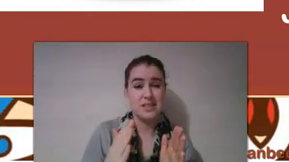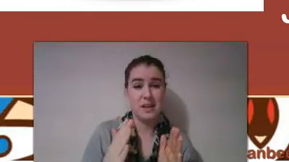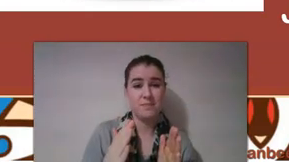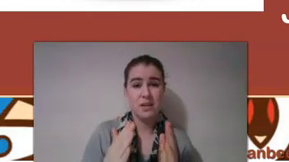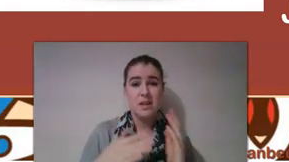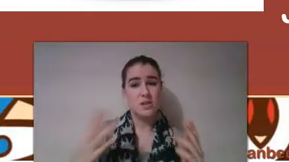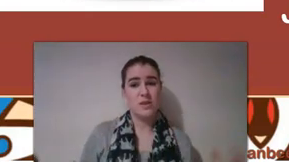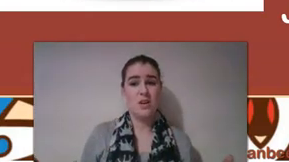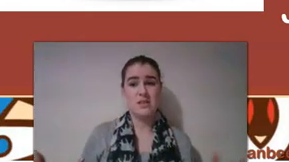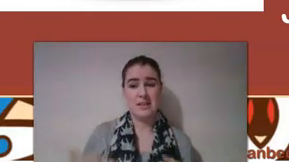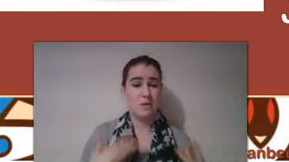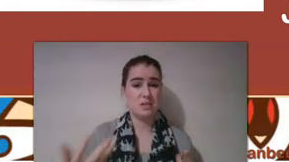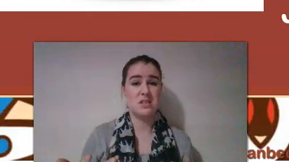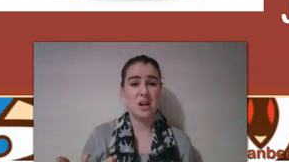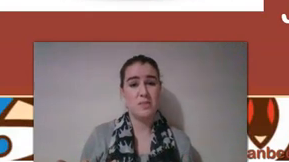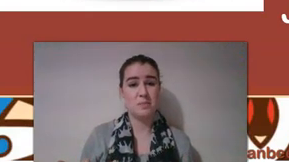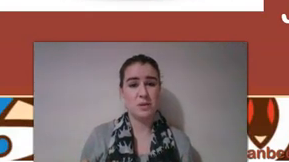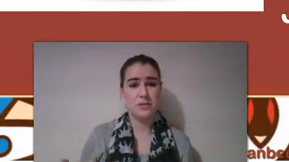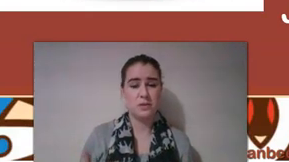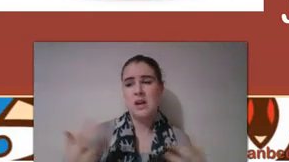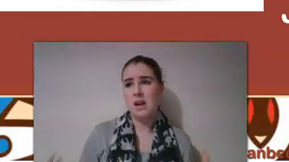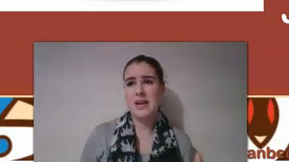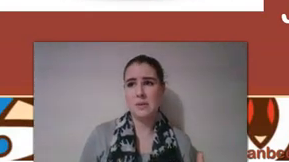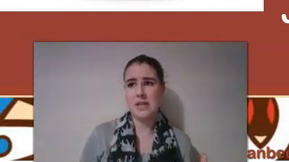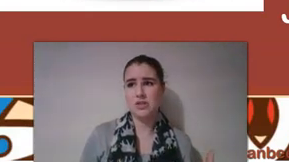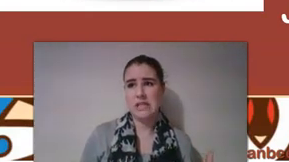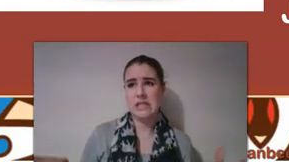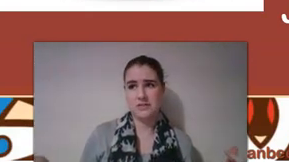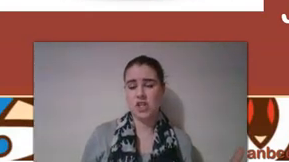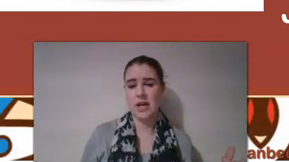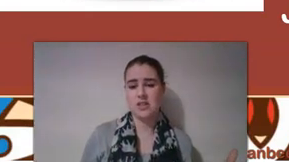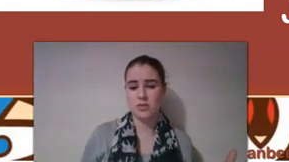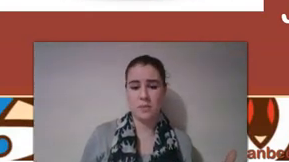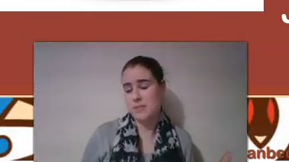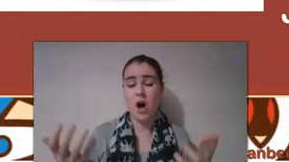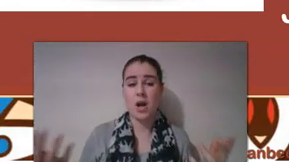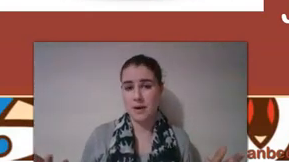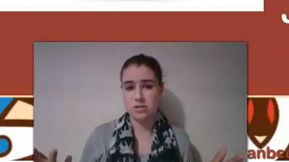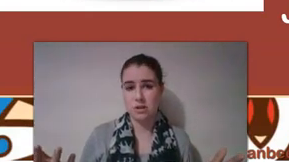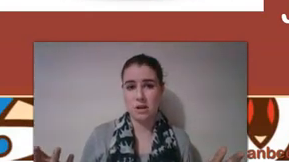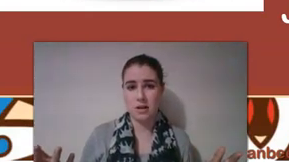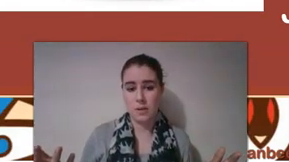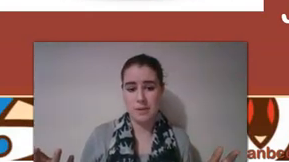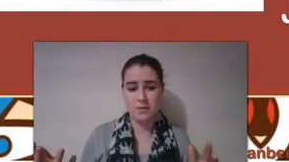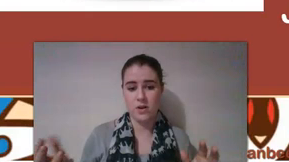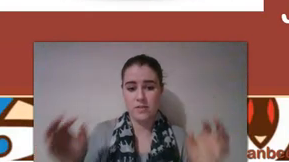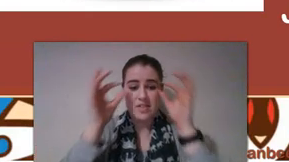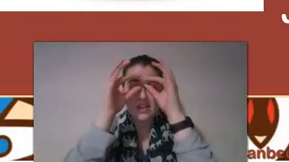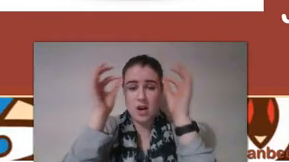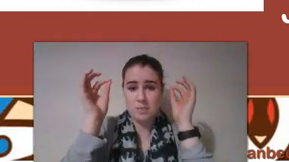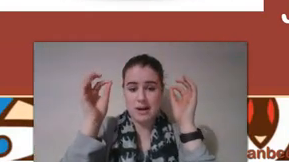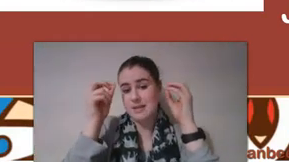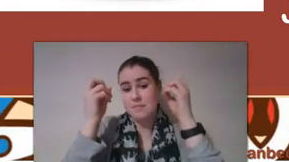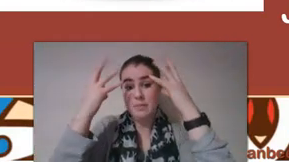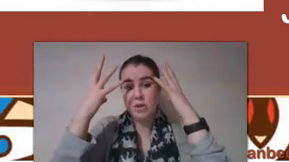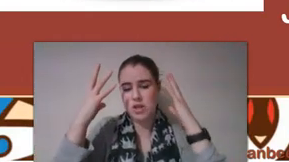to flatten it. So in those days, that was a style of being beautiful. Like nowadays, you see the different changes of what people's eyebrows should look like, where people have got very